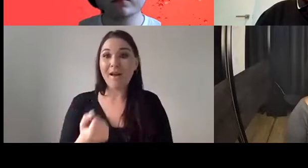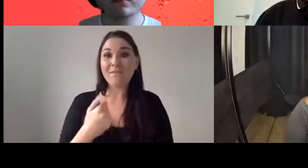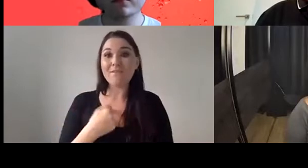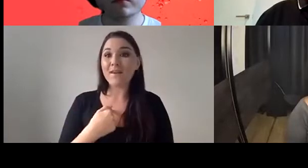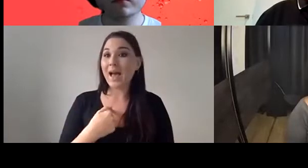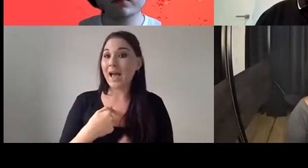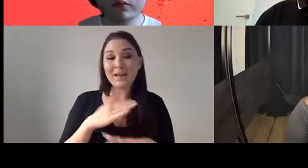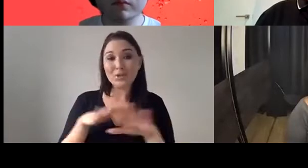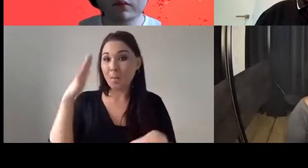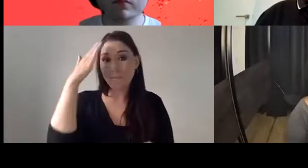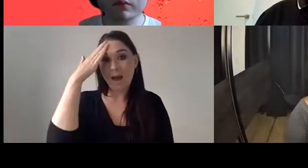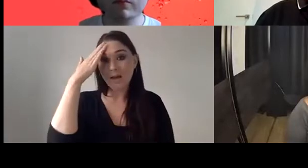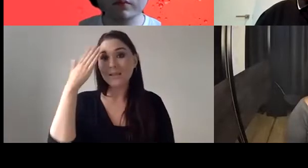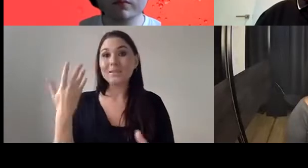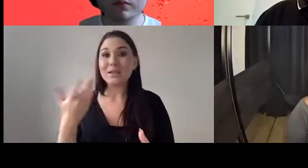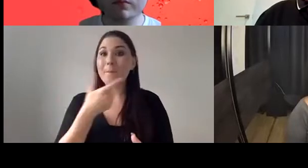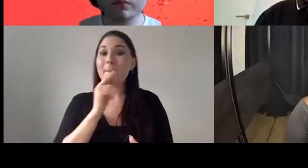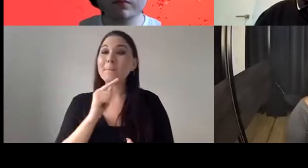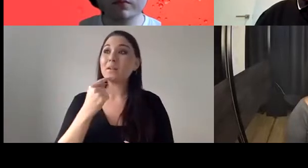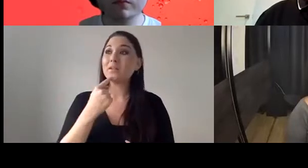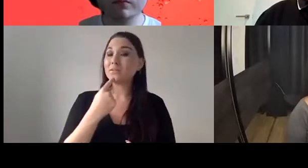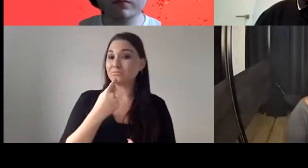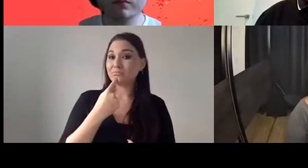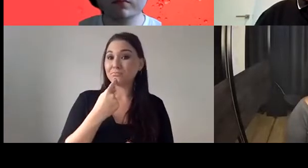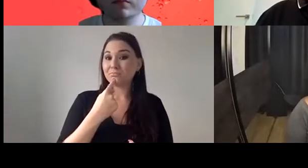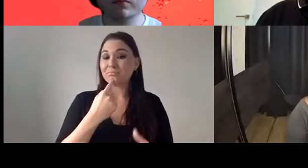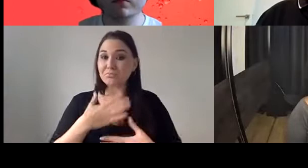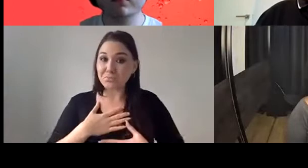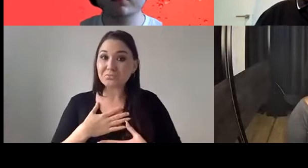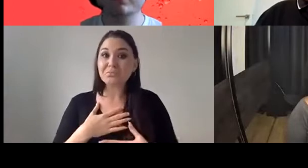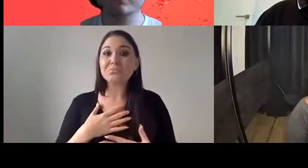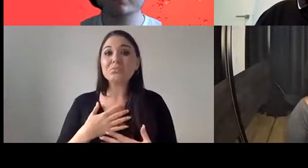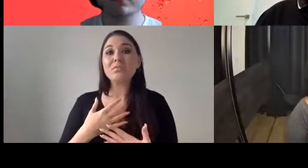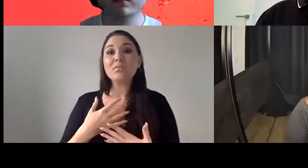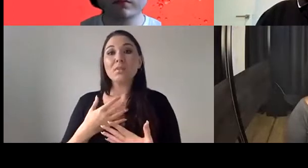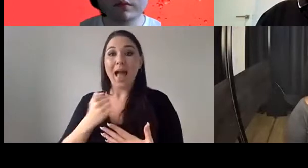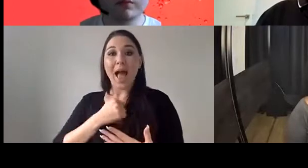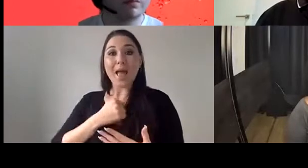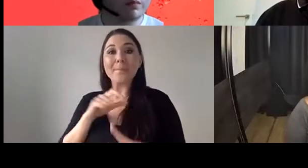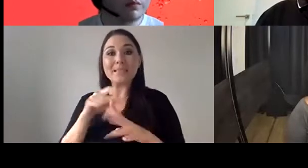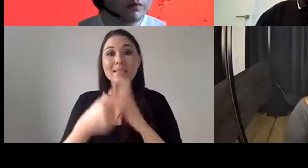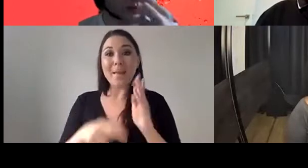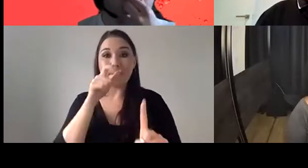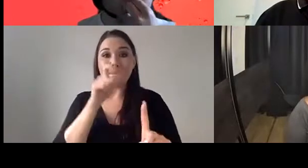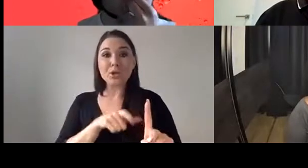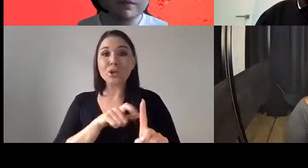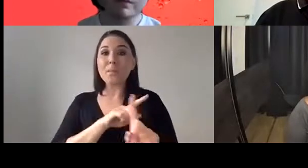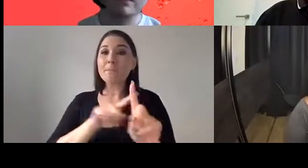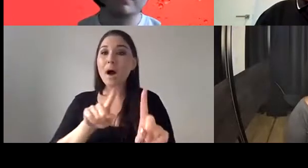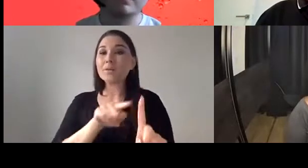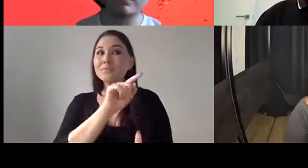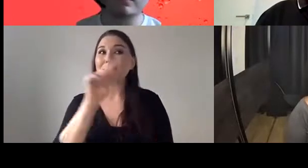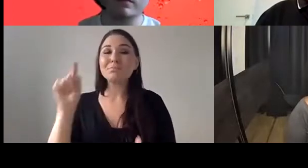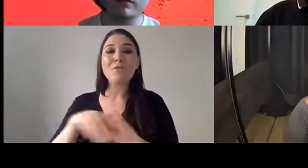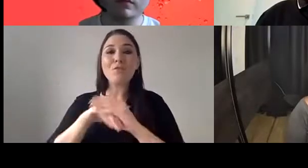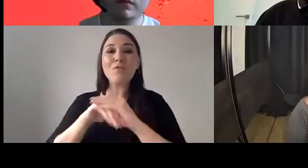a disabled person. And I will often say that I'm a disabled person when I'm speaking to others, but I do have friends and colleagues who don't